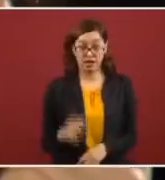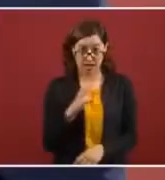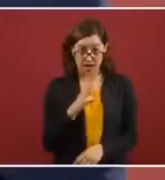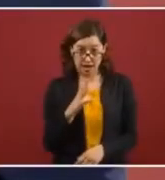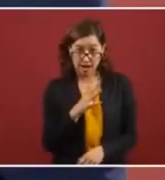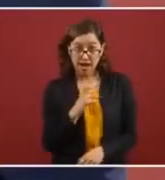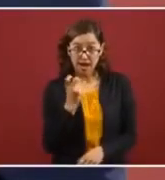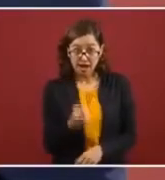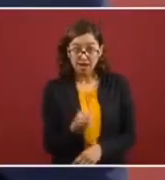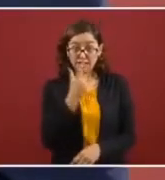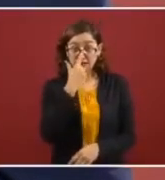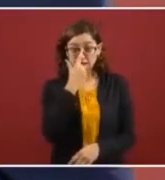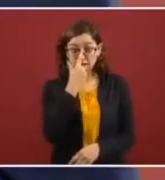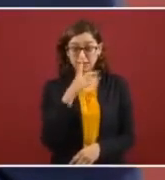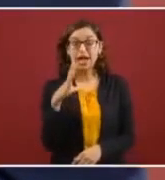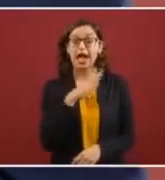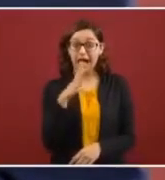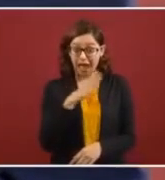the case,